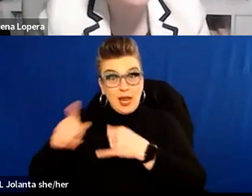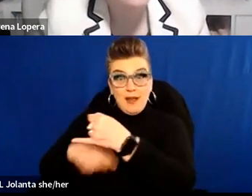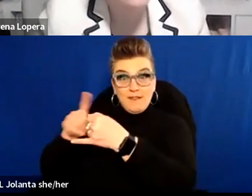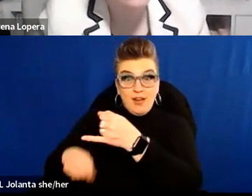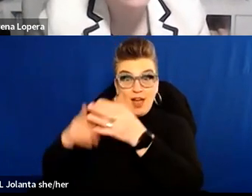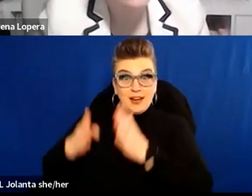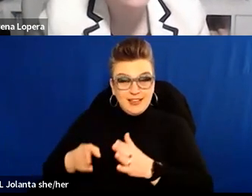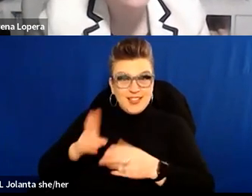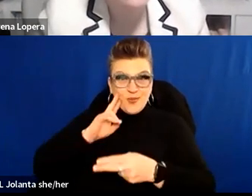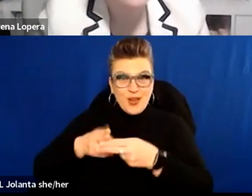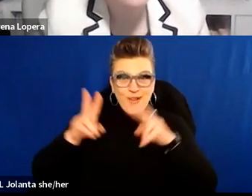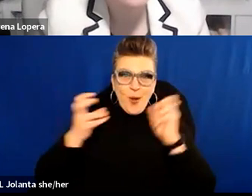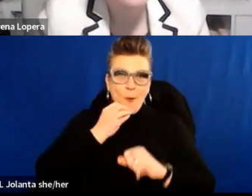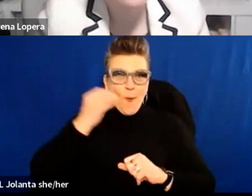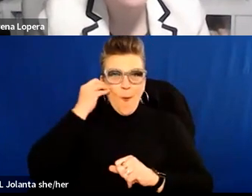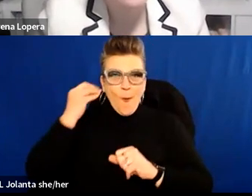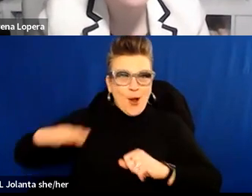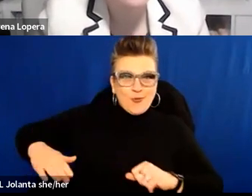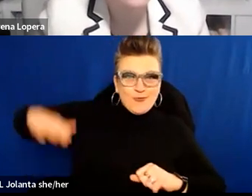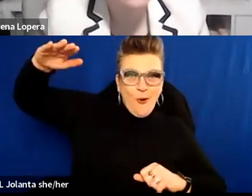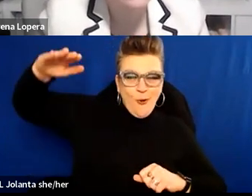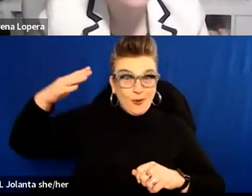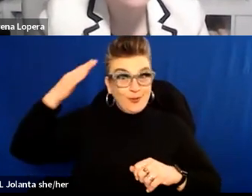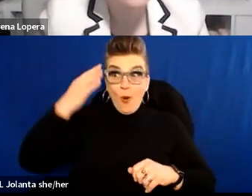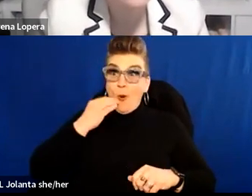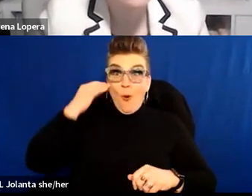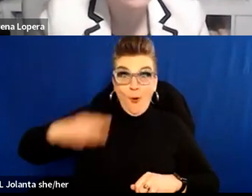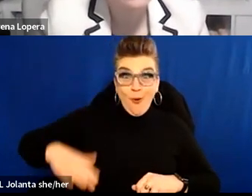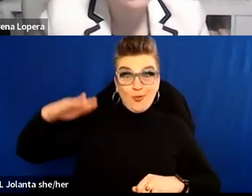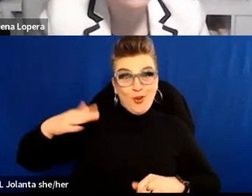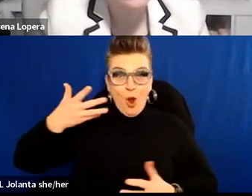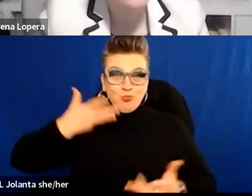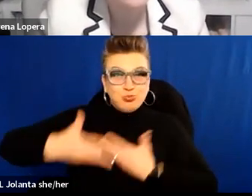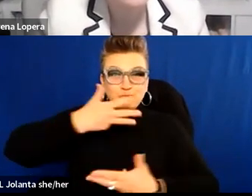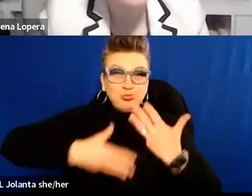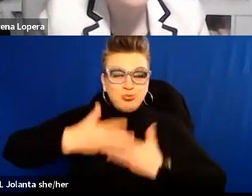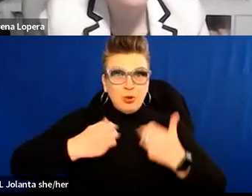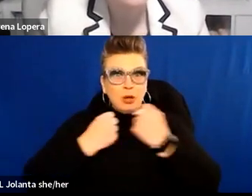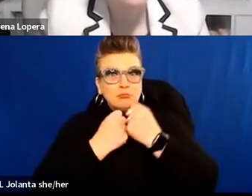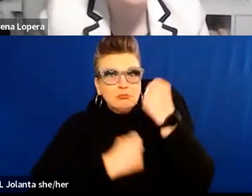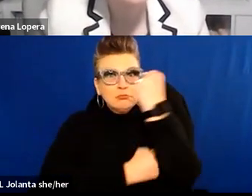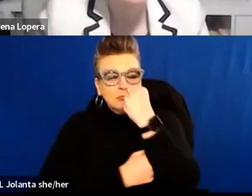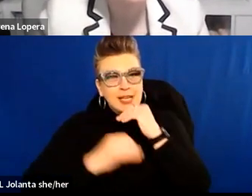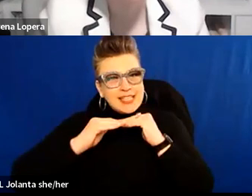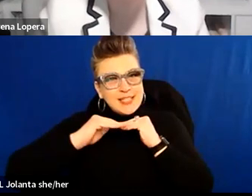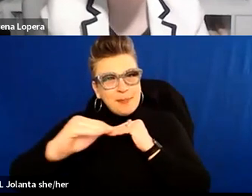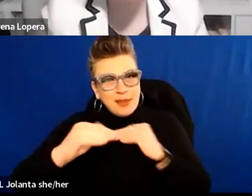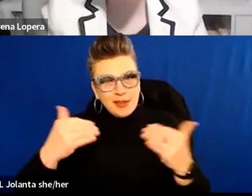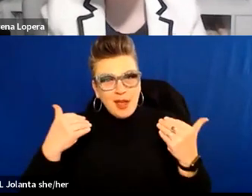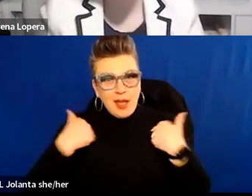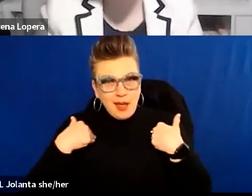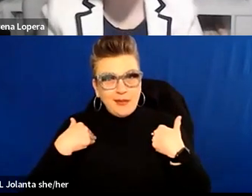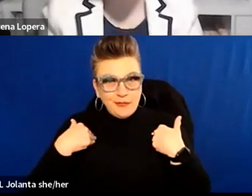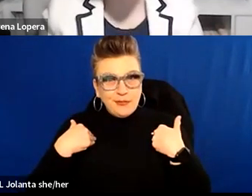homegrown and when kids are homegrown that means that you know there's some stability in uh developing